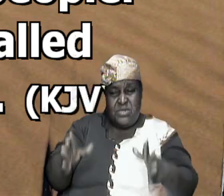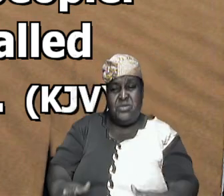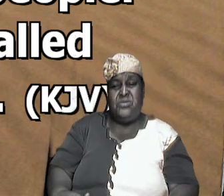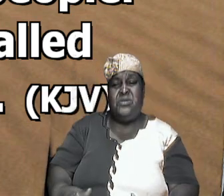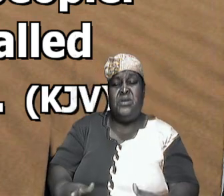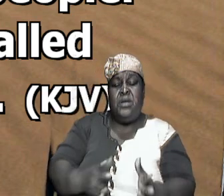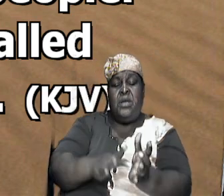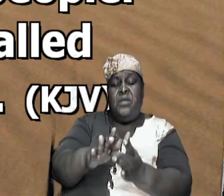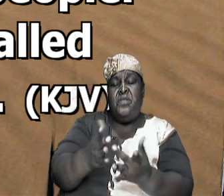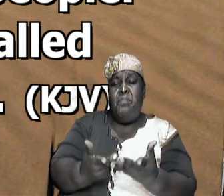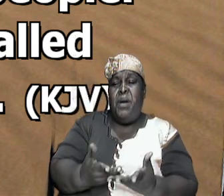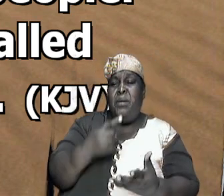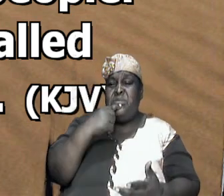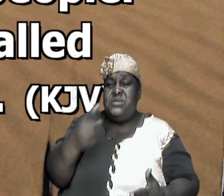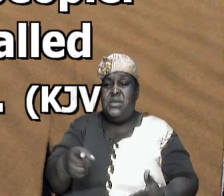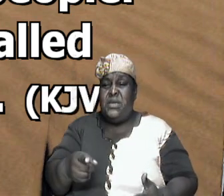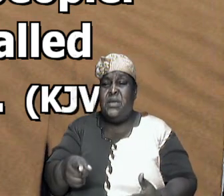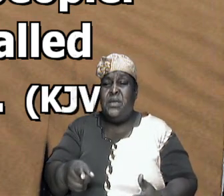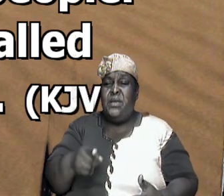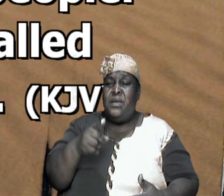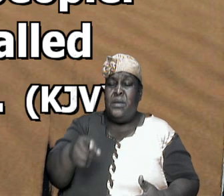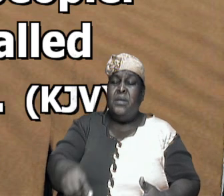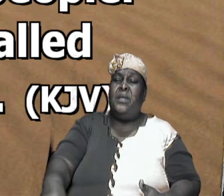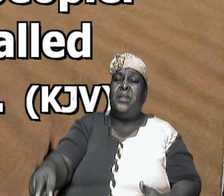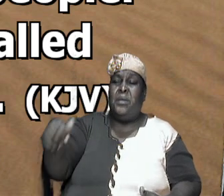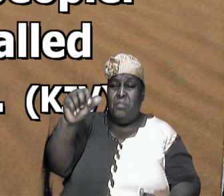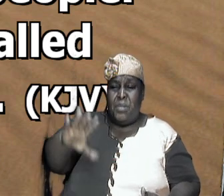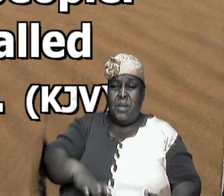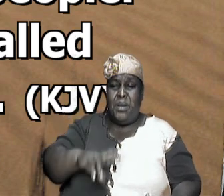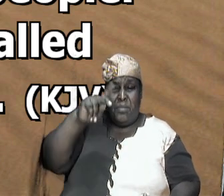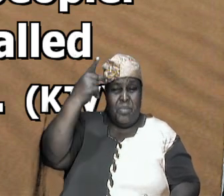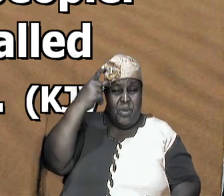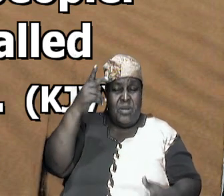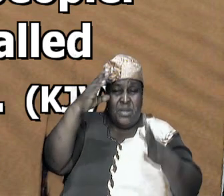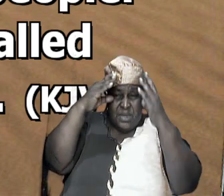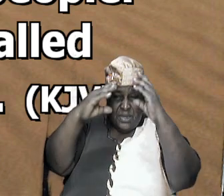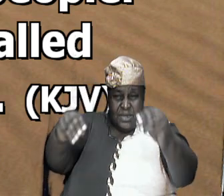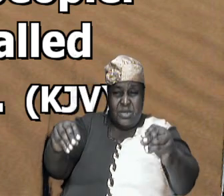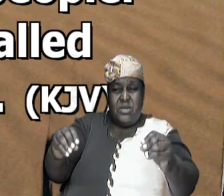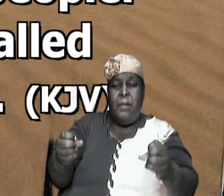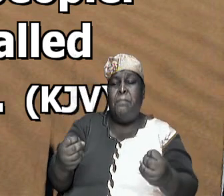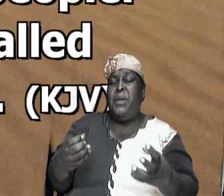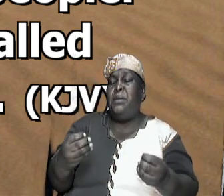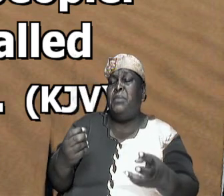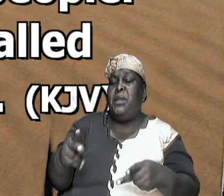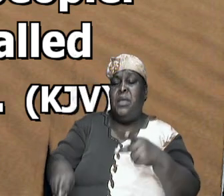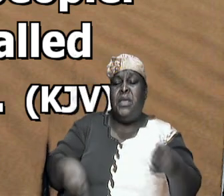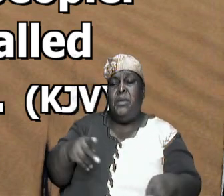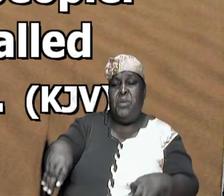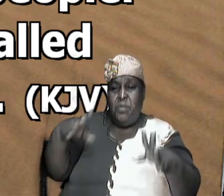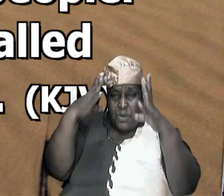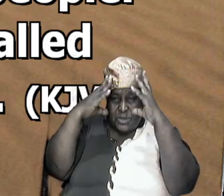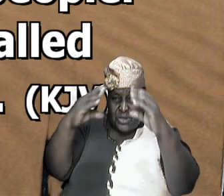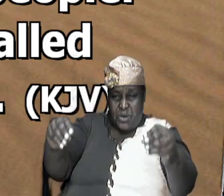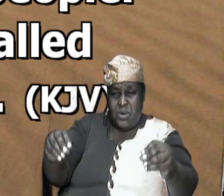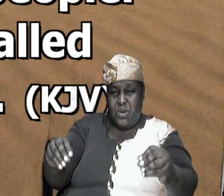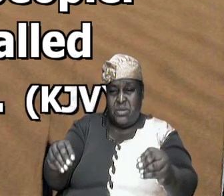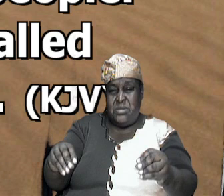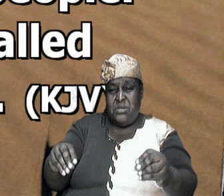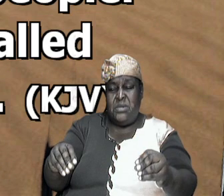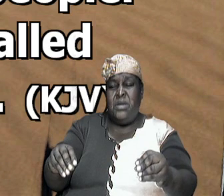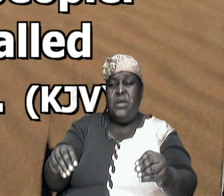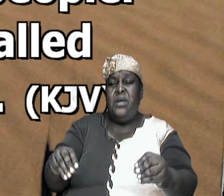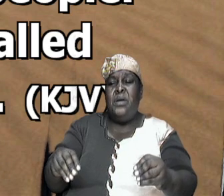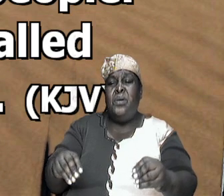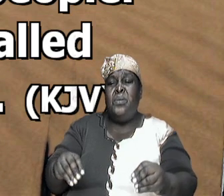that he and Paul was teaching and many people were being taught. So that was one of the reasons.